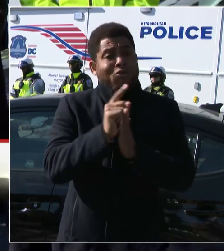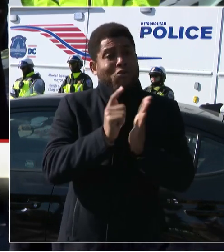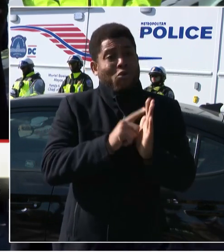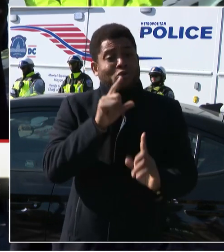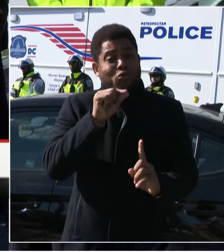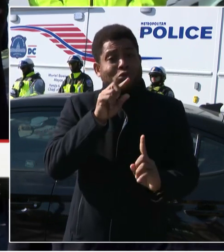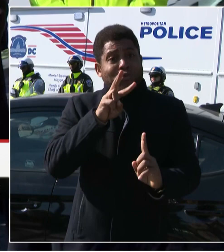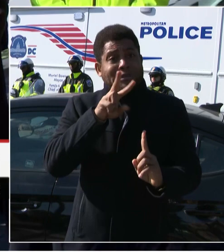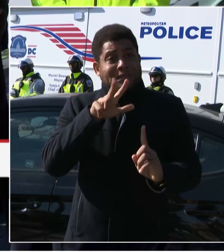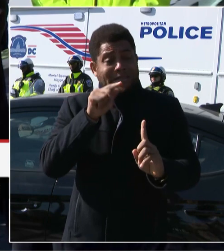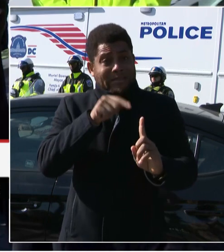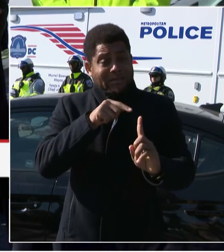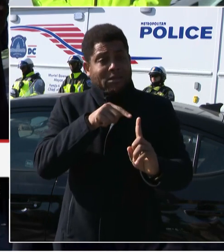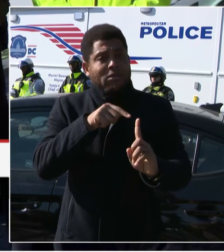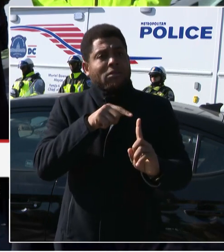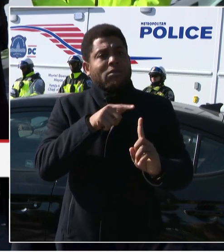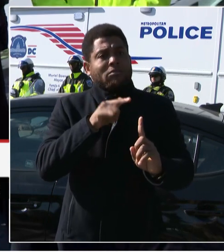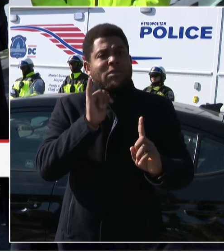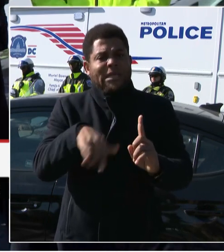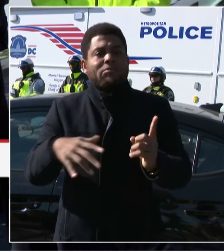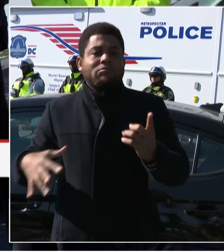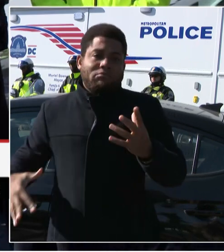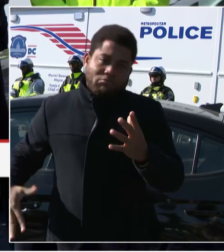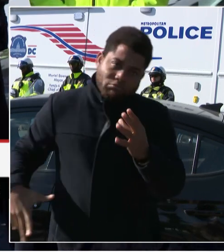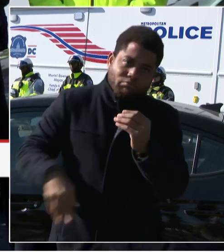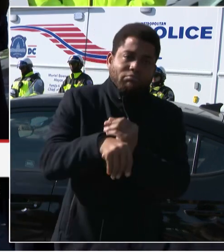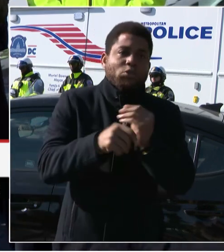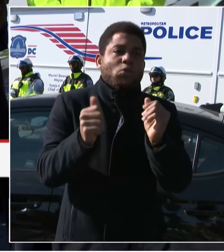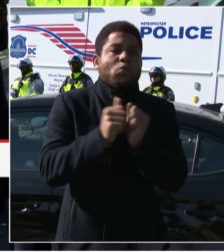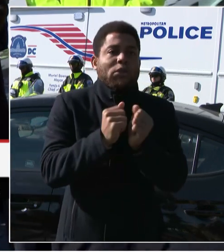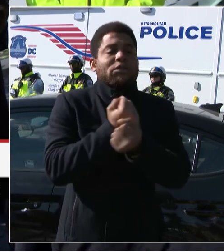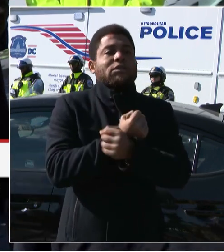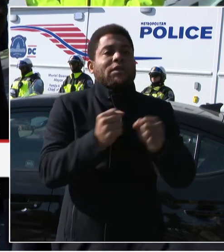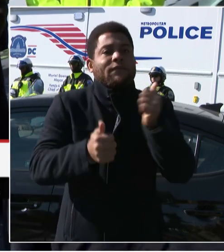Now builds on our Safer Stronger legislation